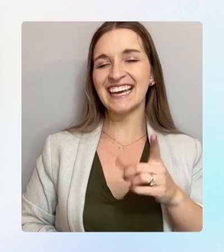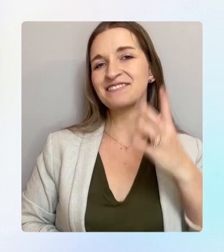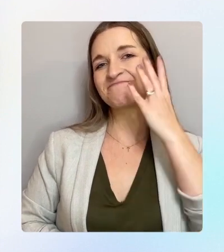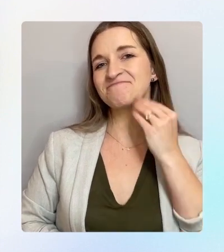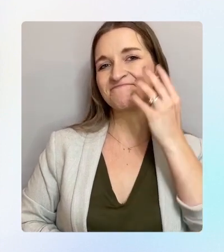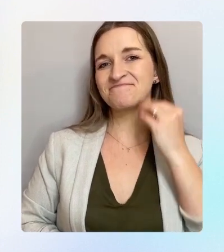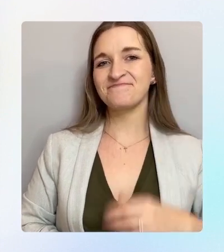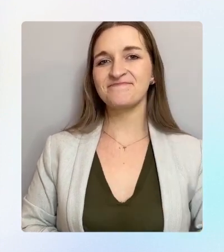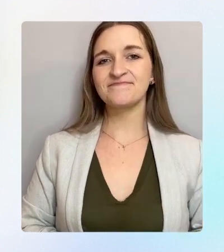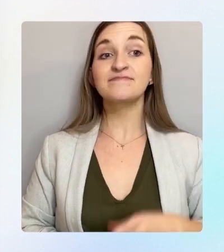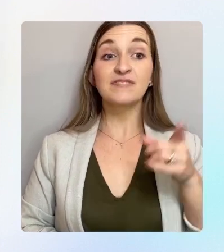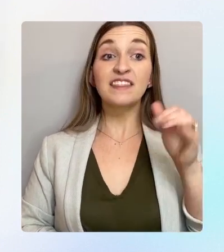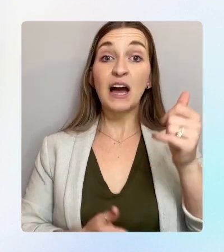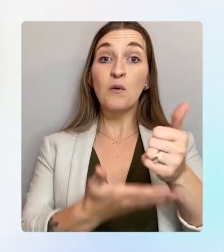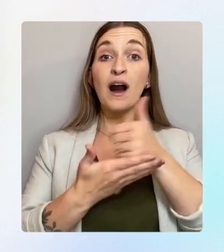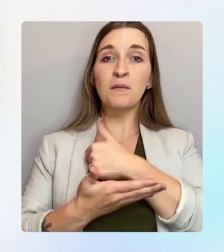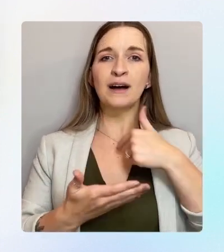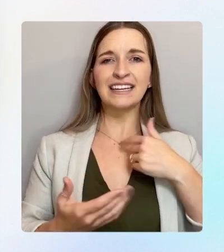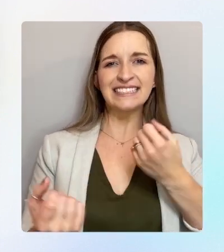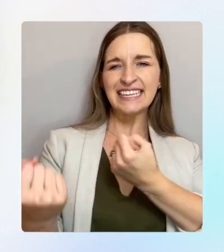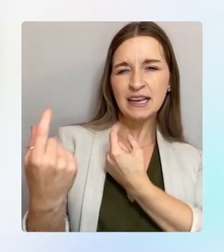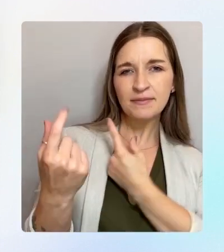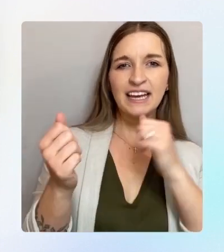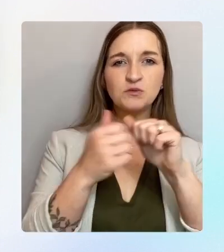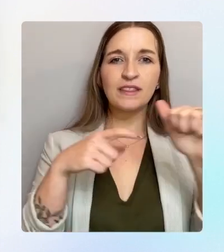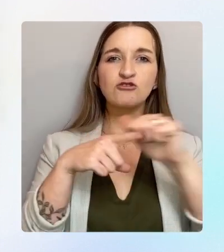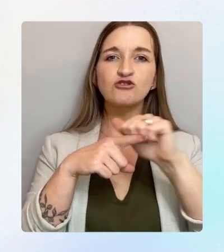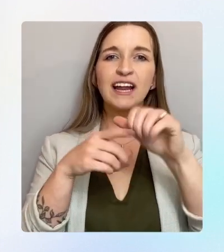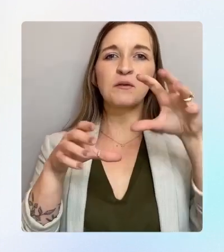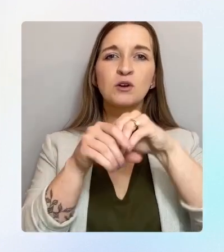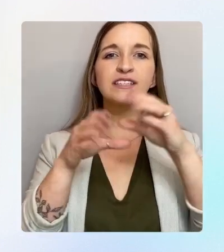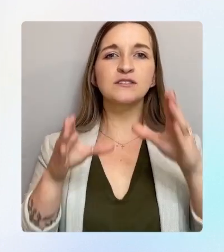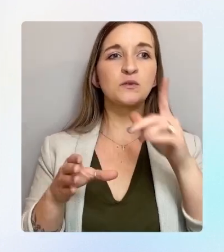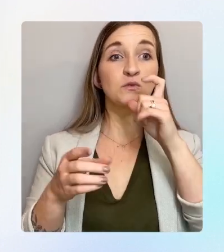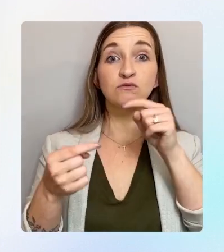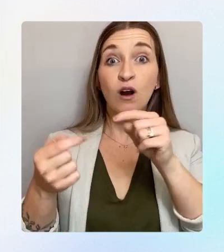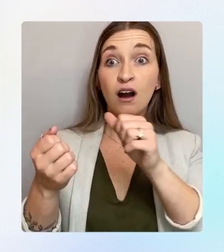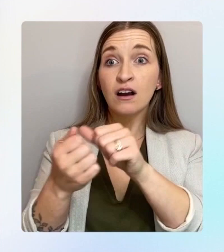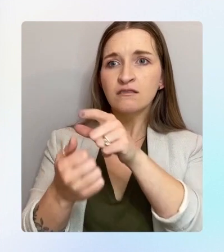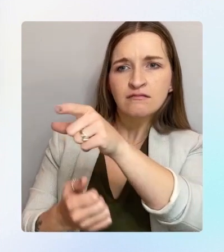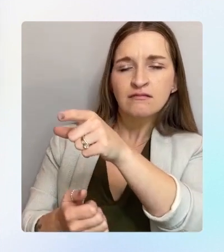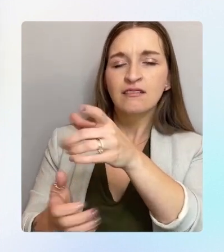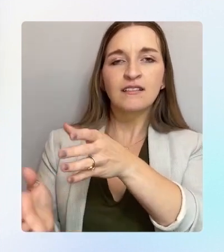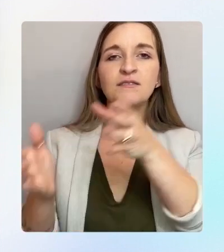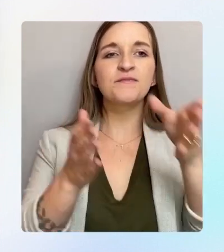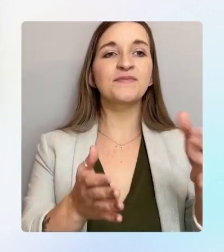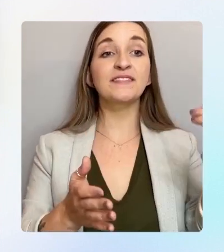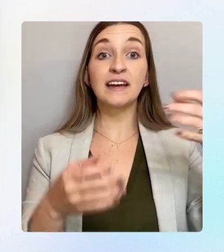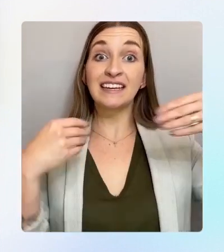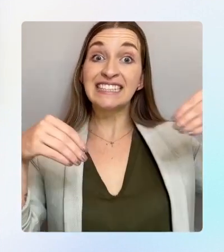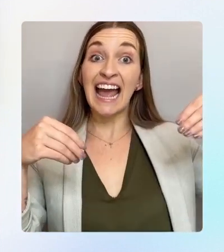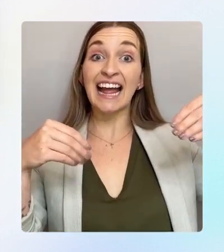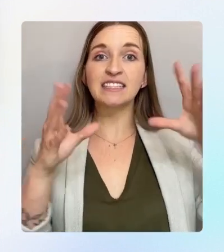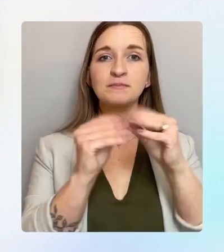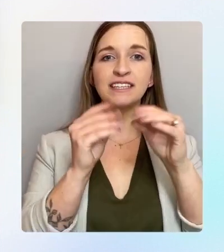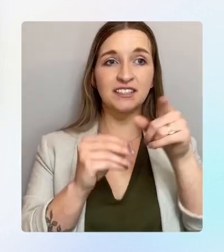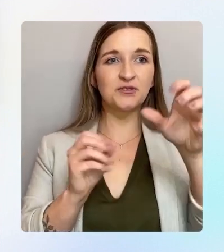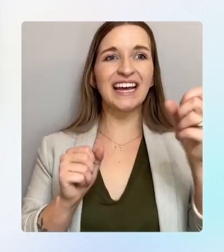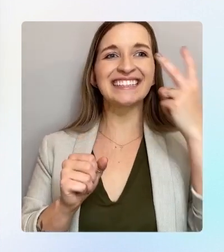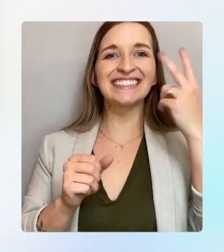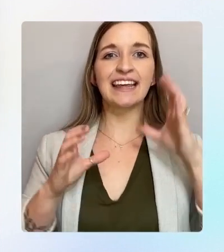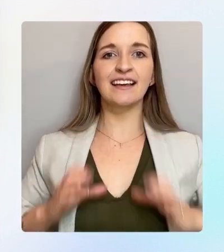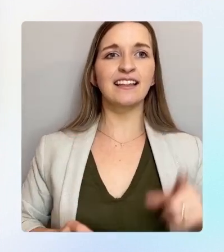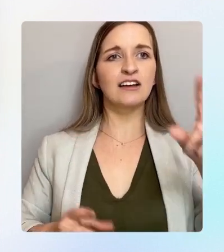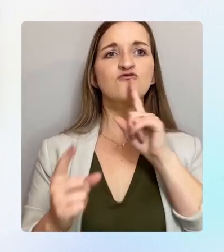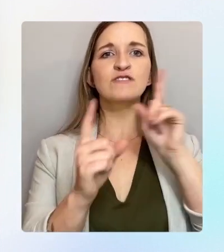more human-centric use cases. Being able to empathize with training participants who are struggling with a task, seeing a client's reaction to a pitch